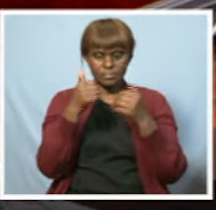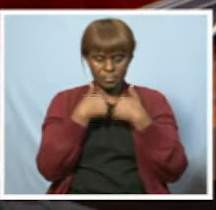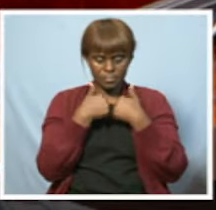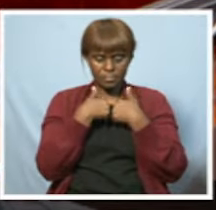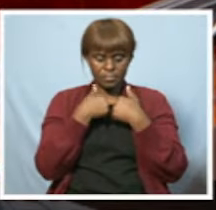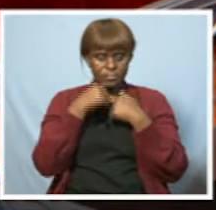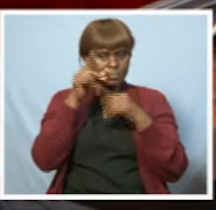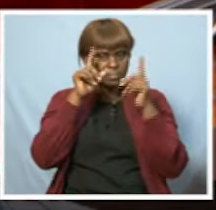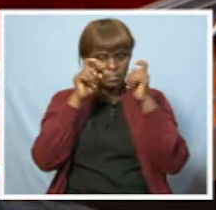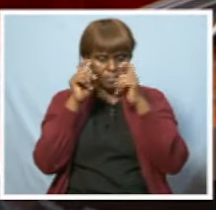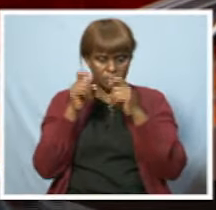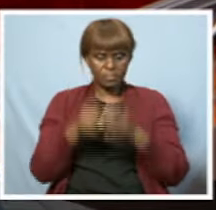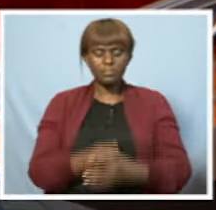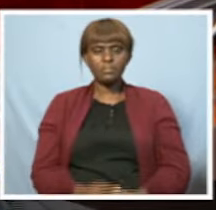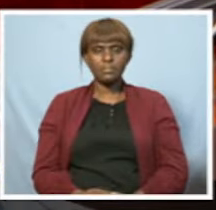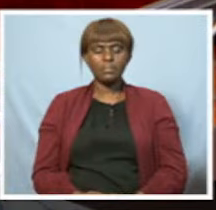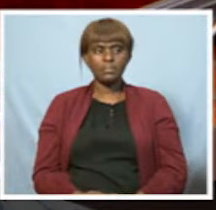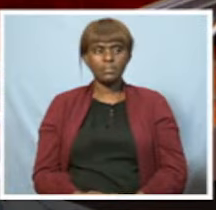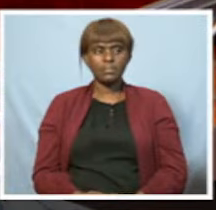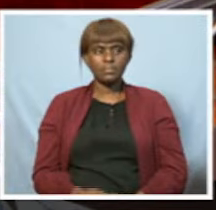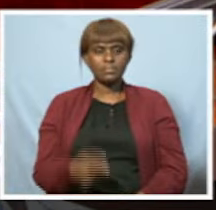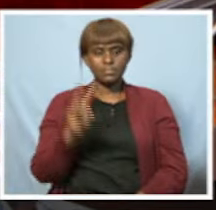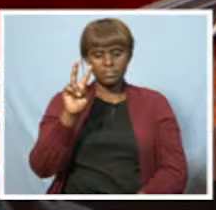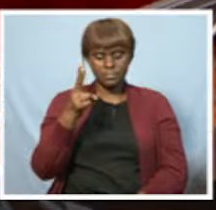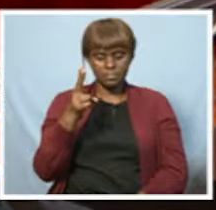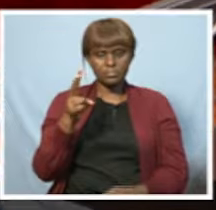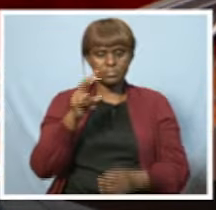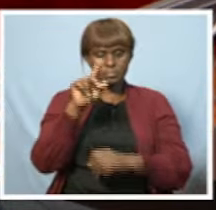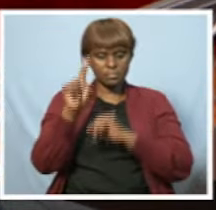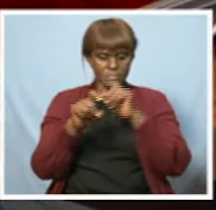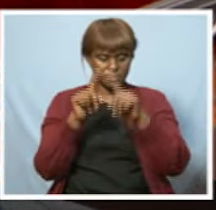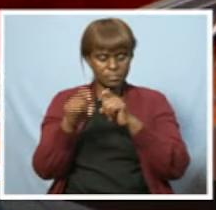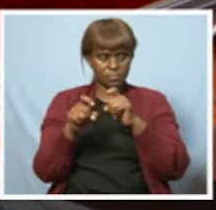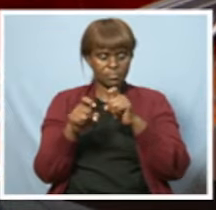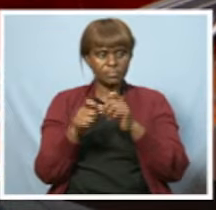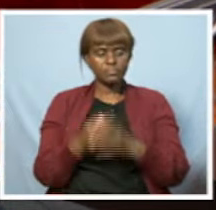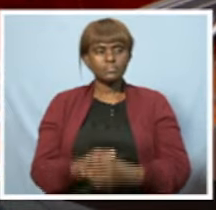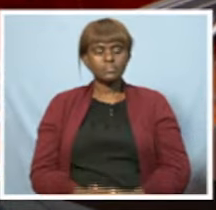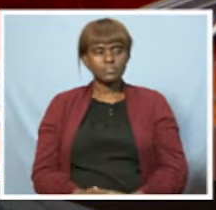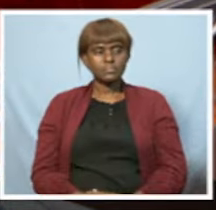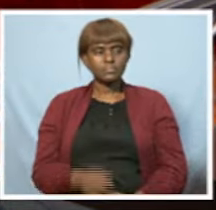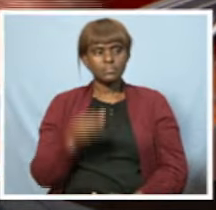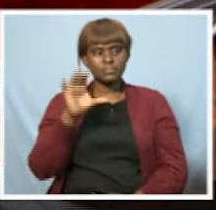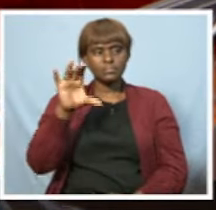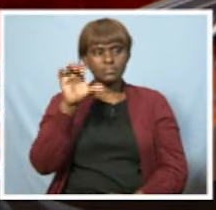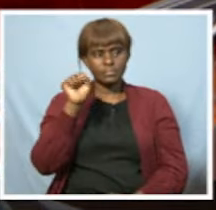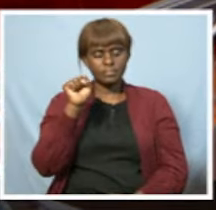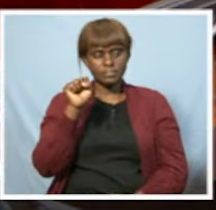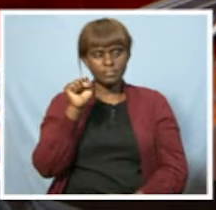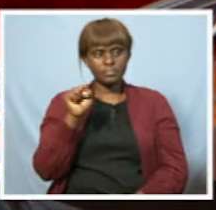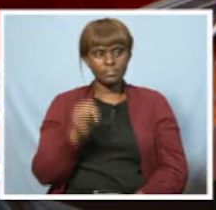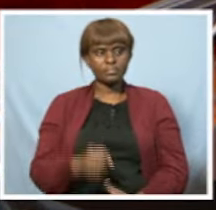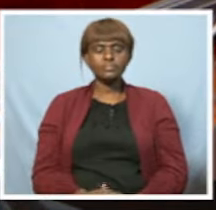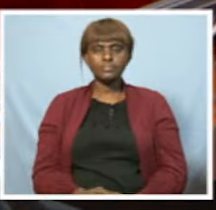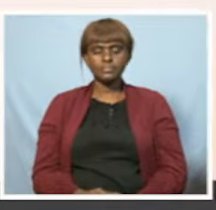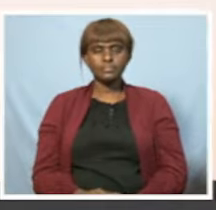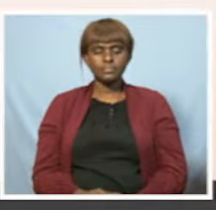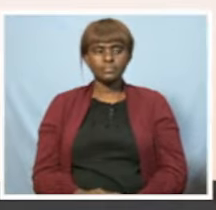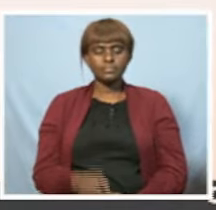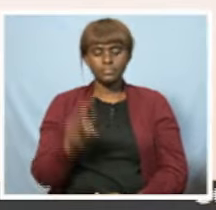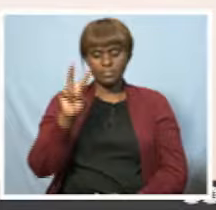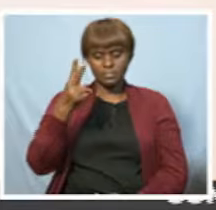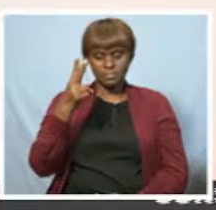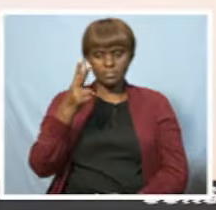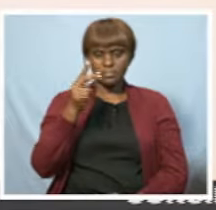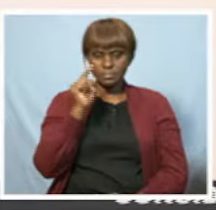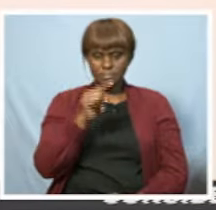those photos. The second part of the question, CS? The second part of the